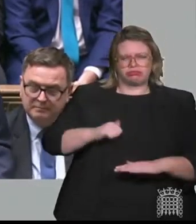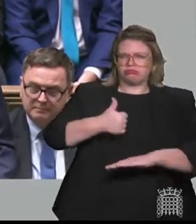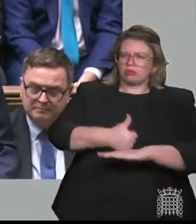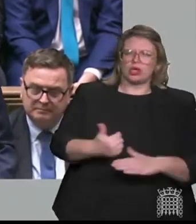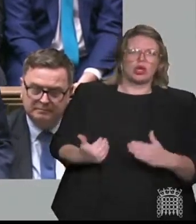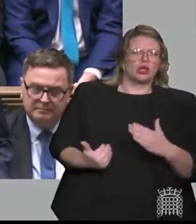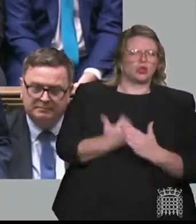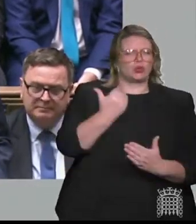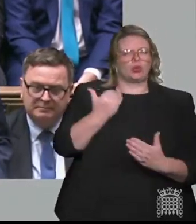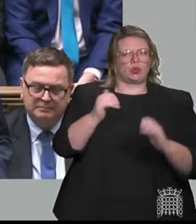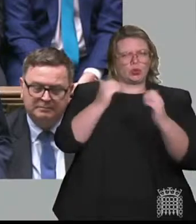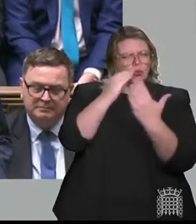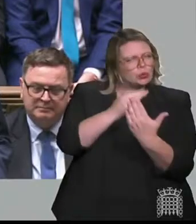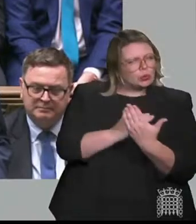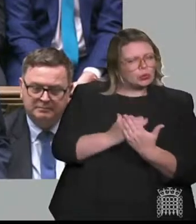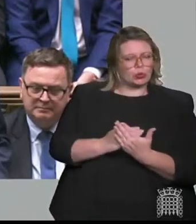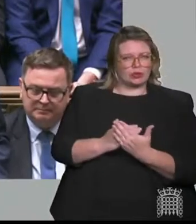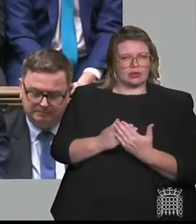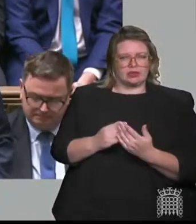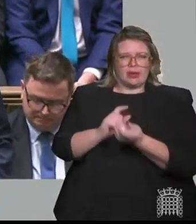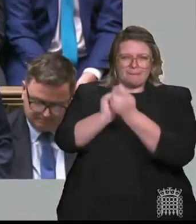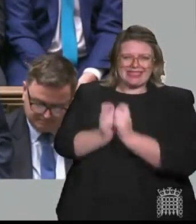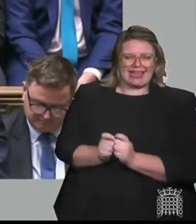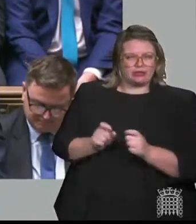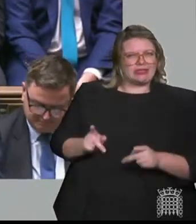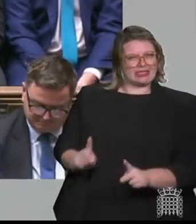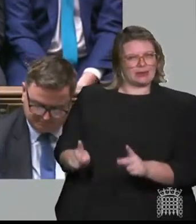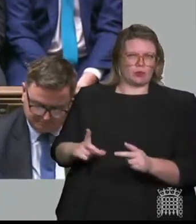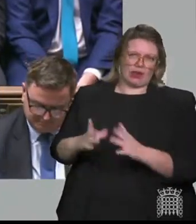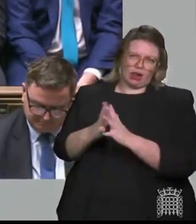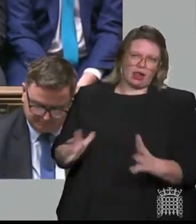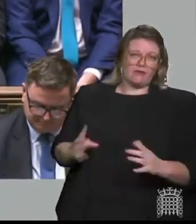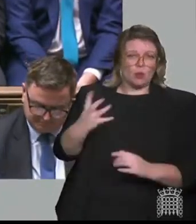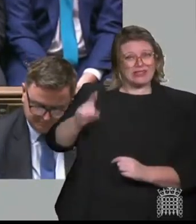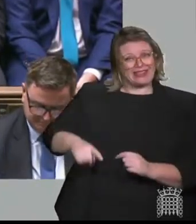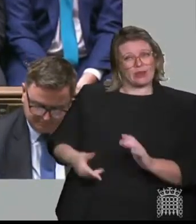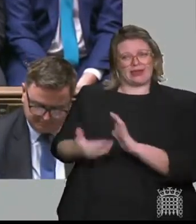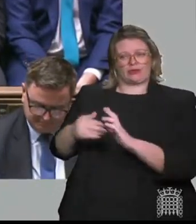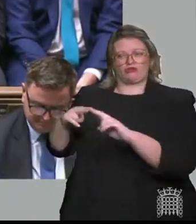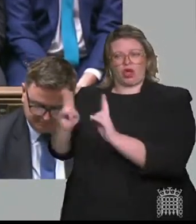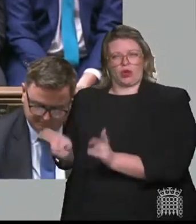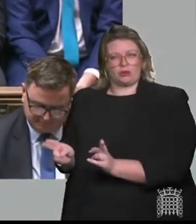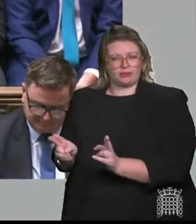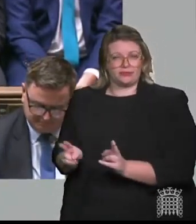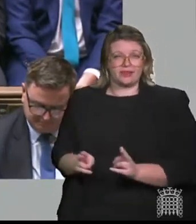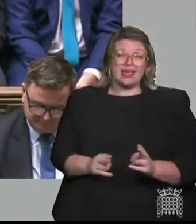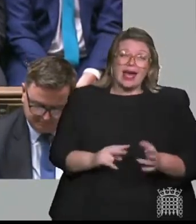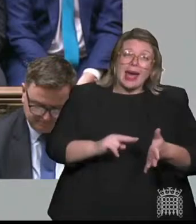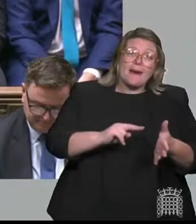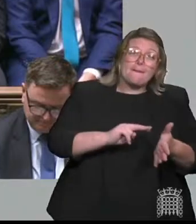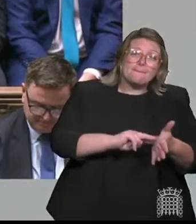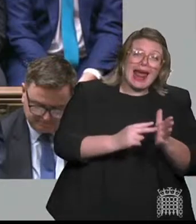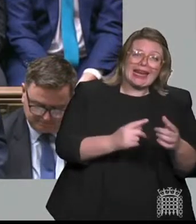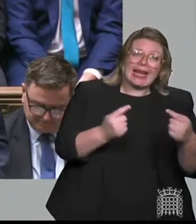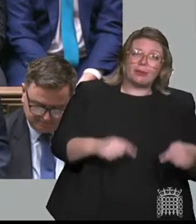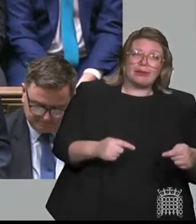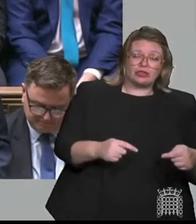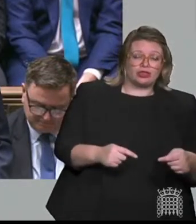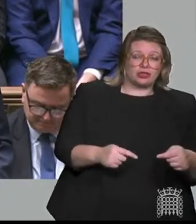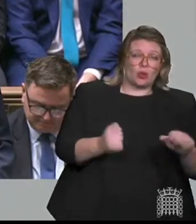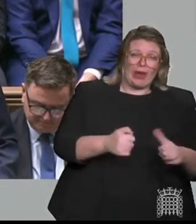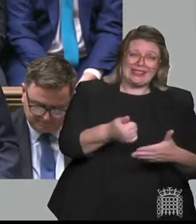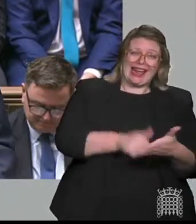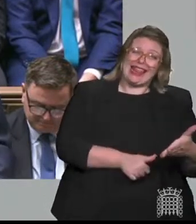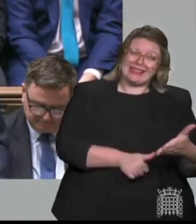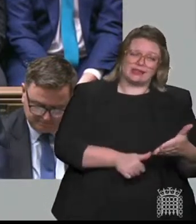unlocking 40,000 homes. We'll invest £32 million to bust the planning backlog and develop fantastic new